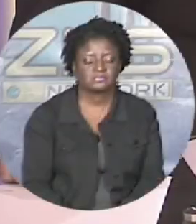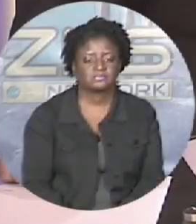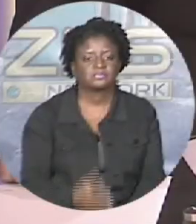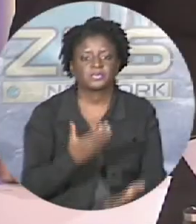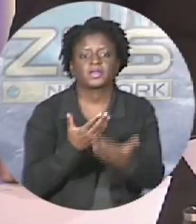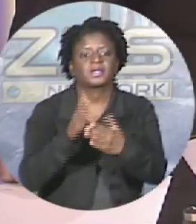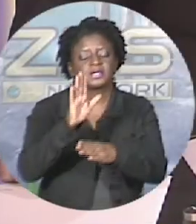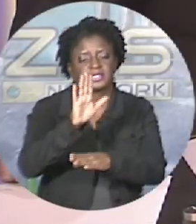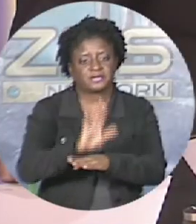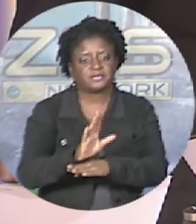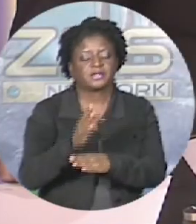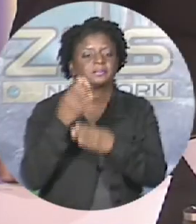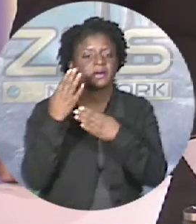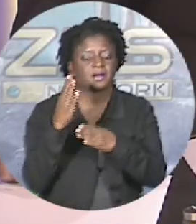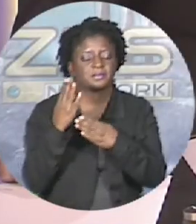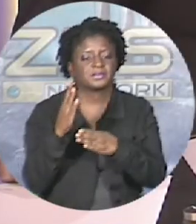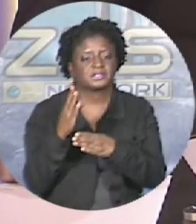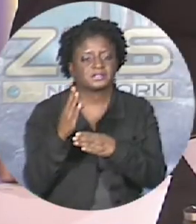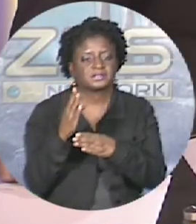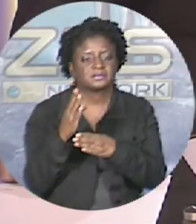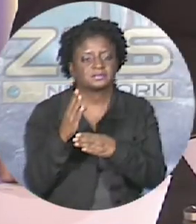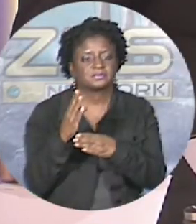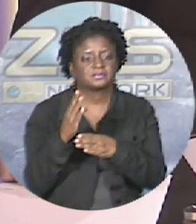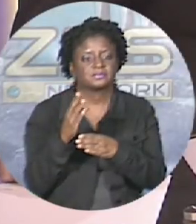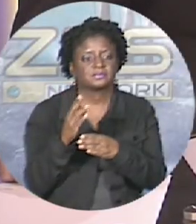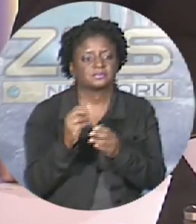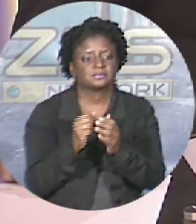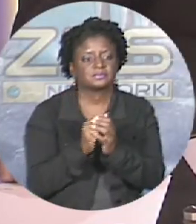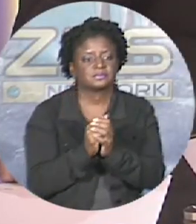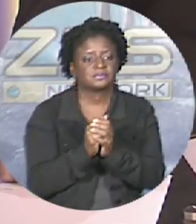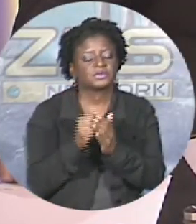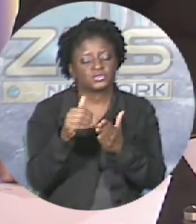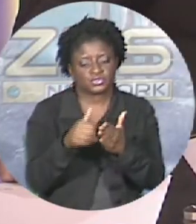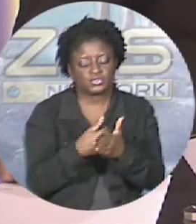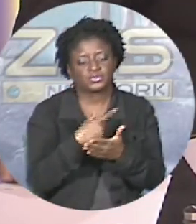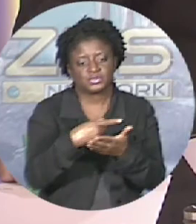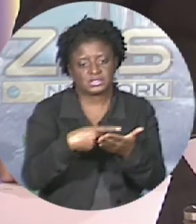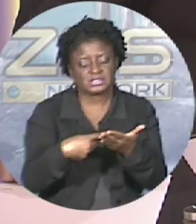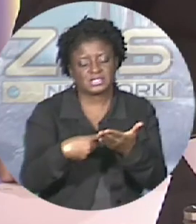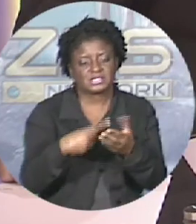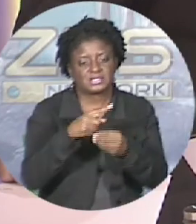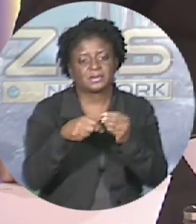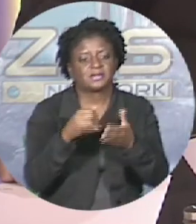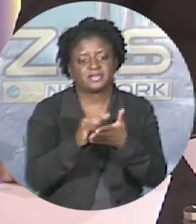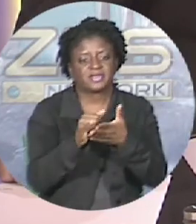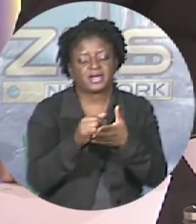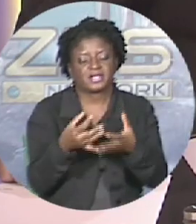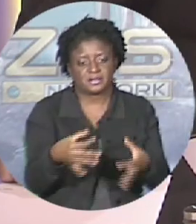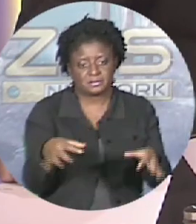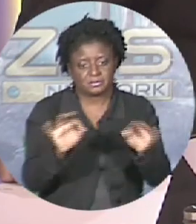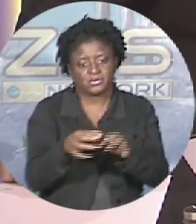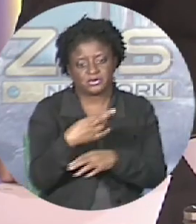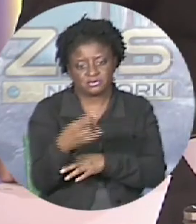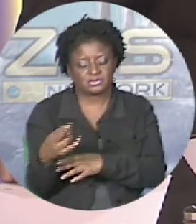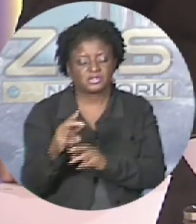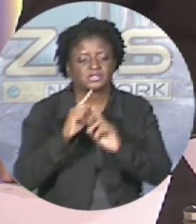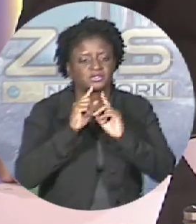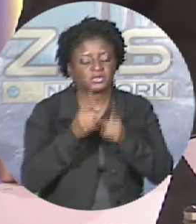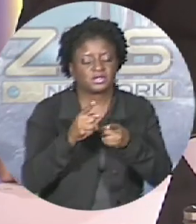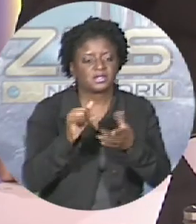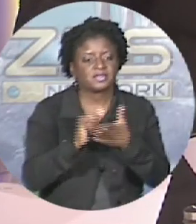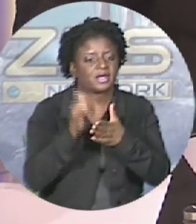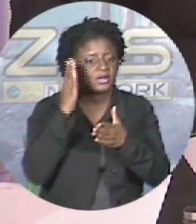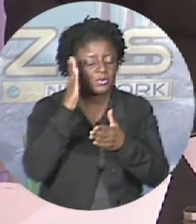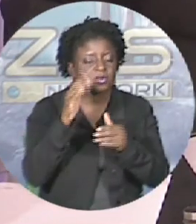Good evening, Bahamas. I'm Chris Saunders. And I'm Charisma Robinson. New details about that exigency order, which will last for 100 days since the passage